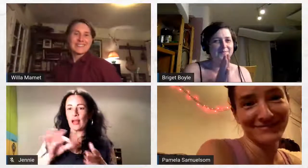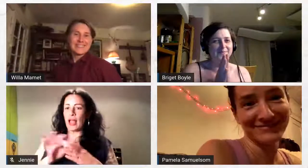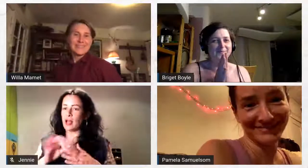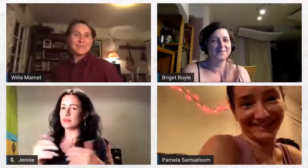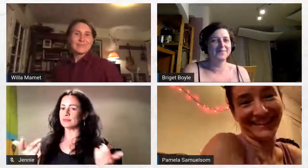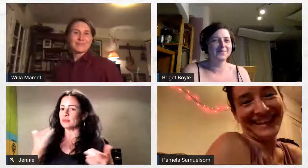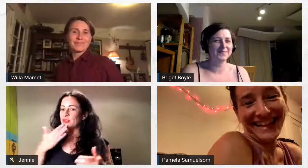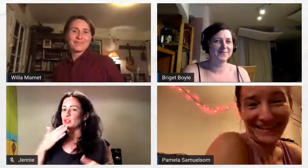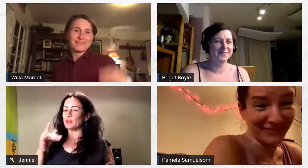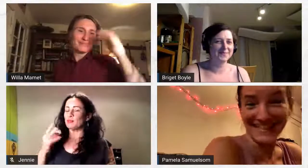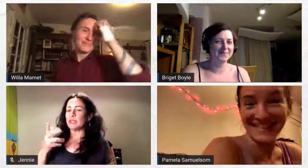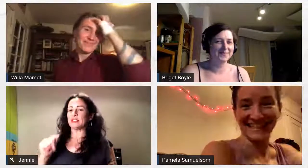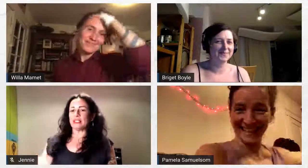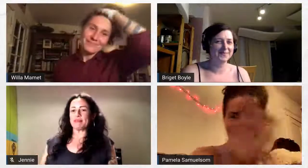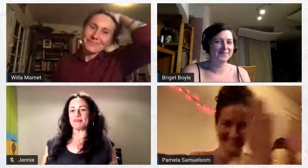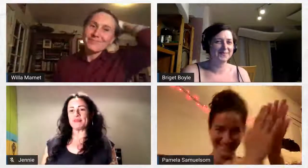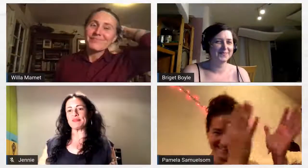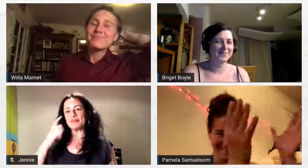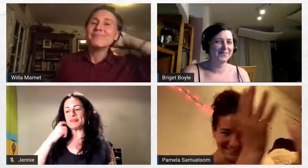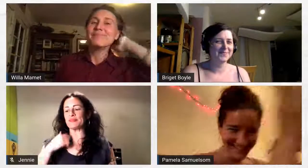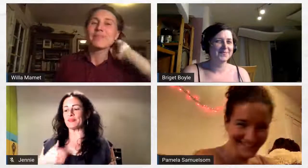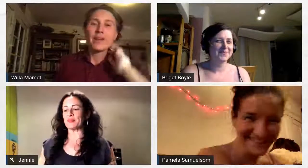Thank you. Finished it.